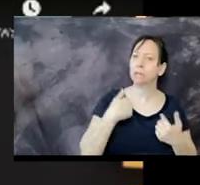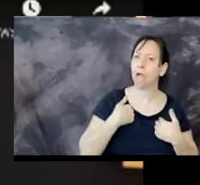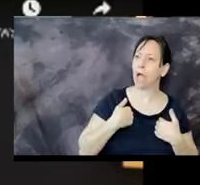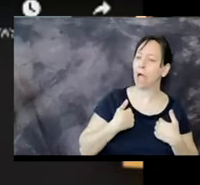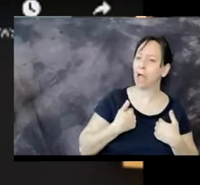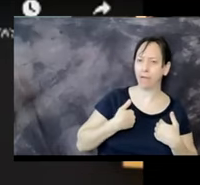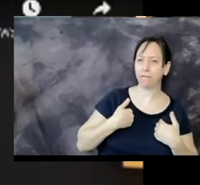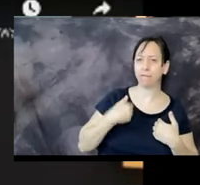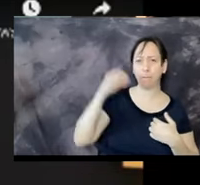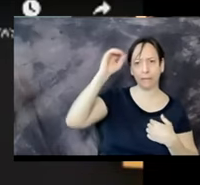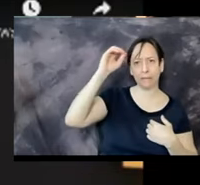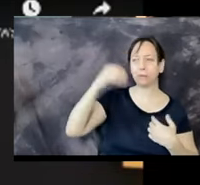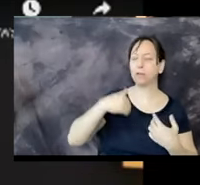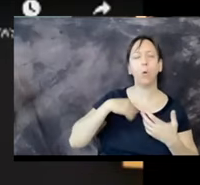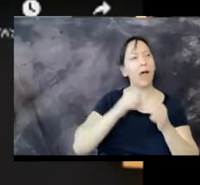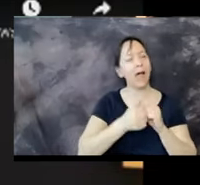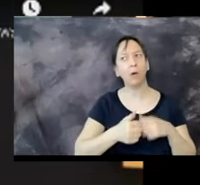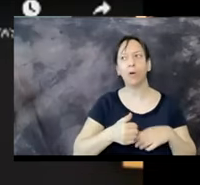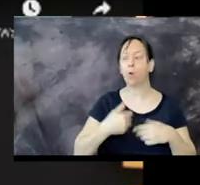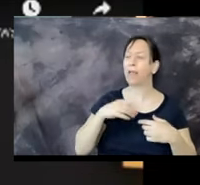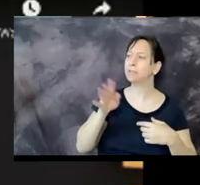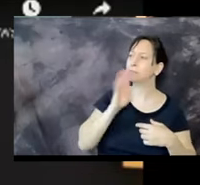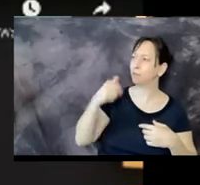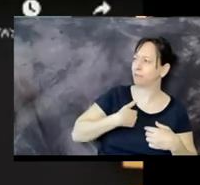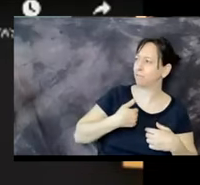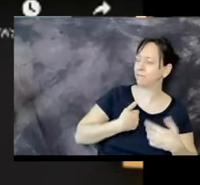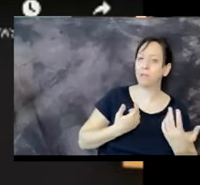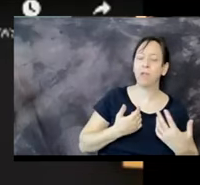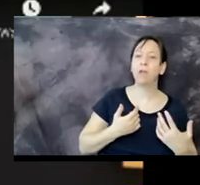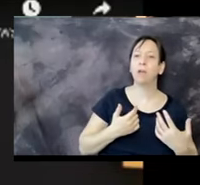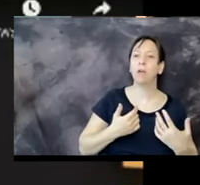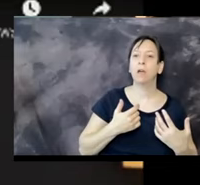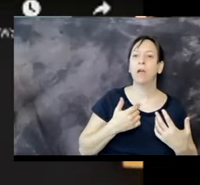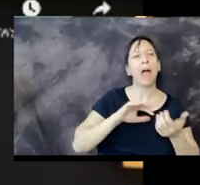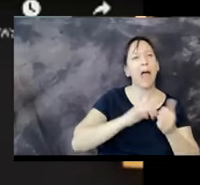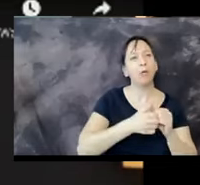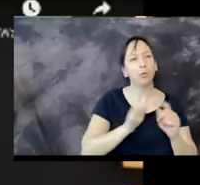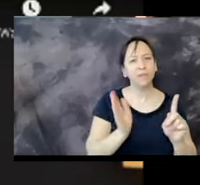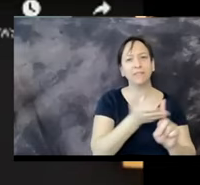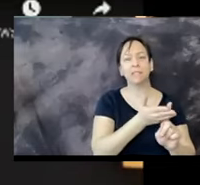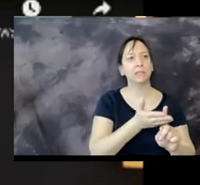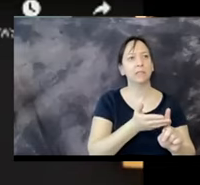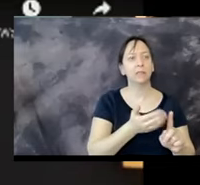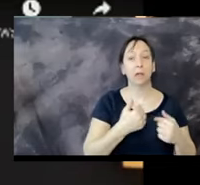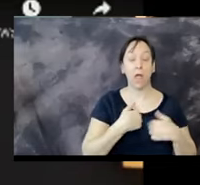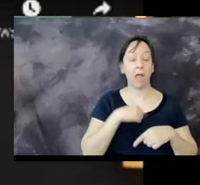point across that you can do things and speak for yourself when people think you can't because you can't see?